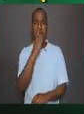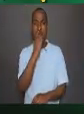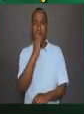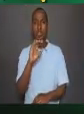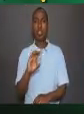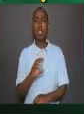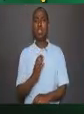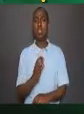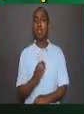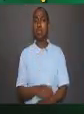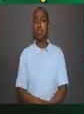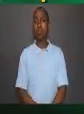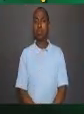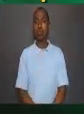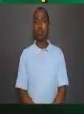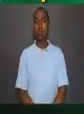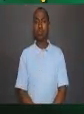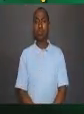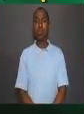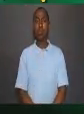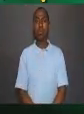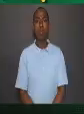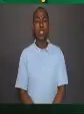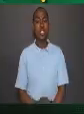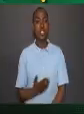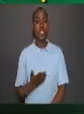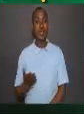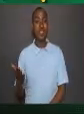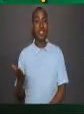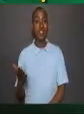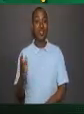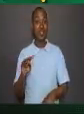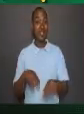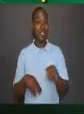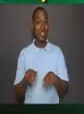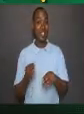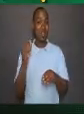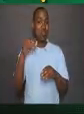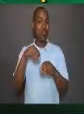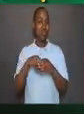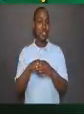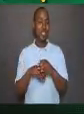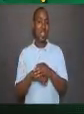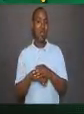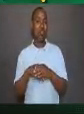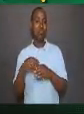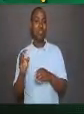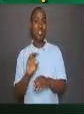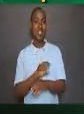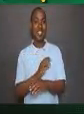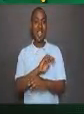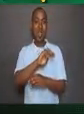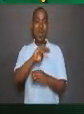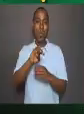more efficient. As substances move in and out across the cell